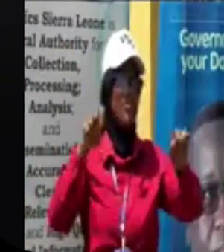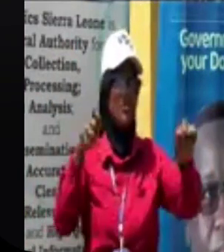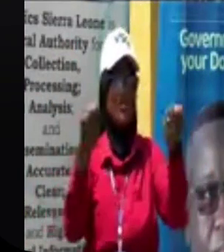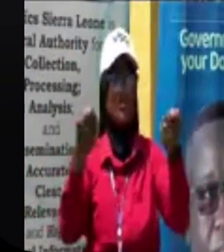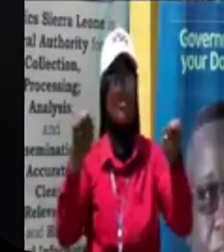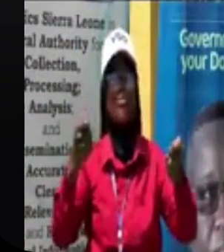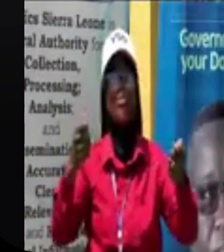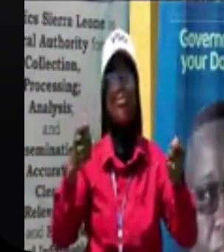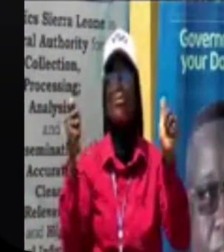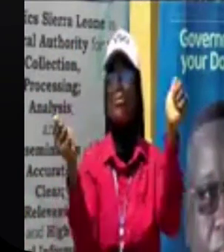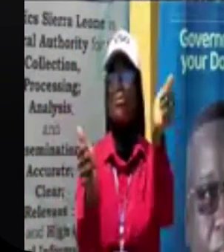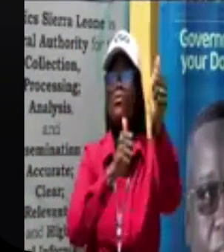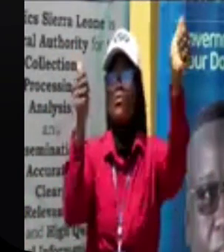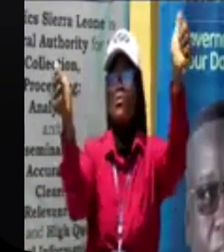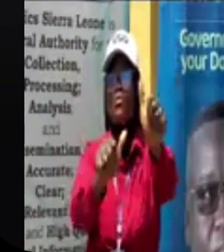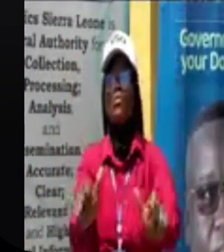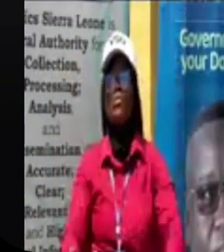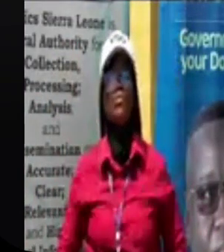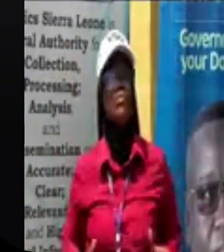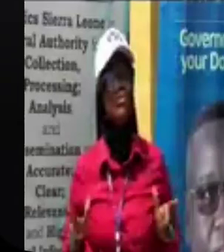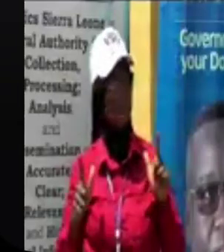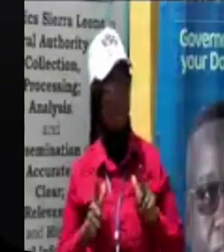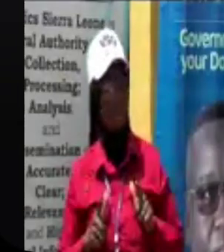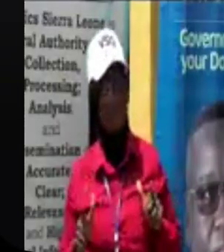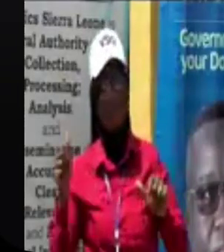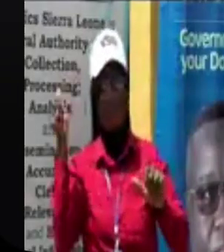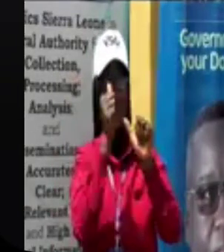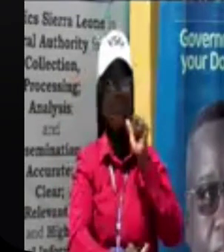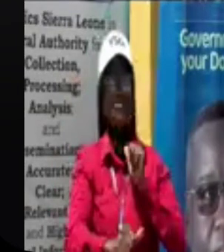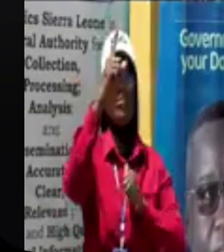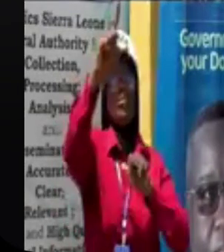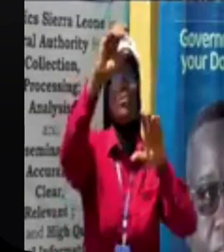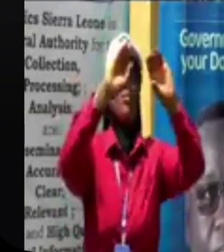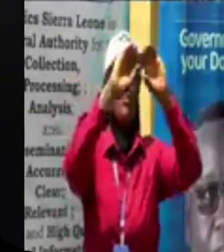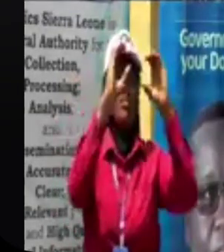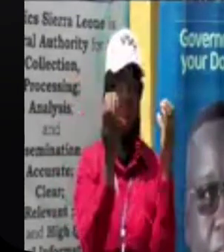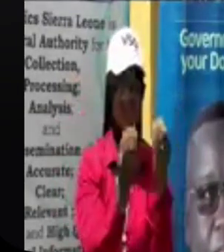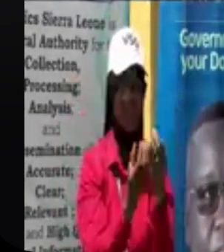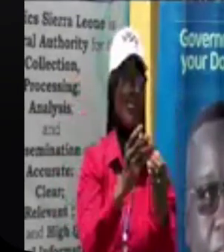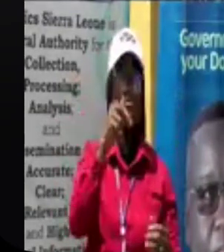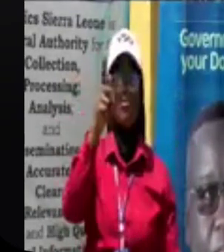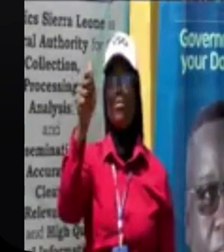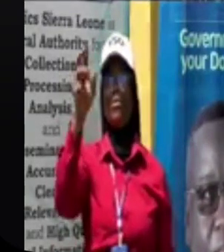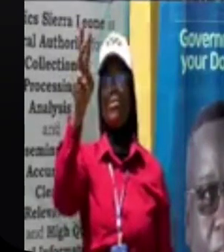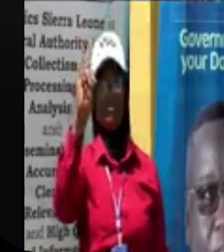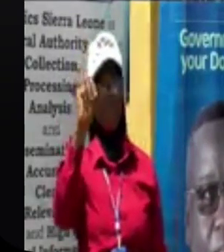live. So we did on every one of the community stations that we did Kambia. One for 10,